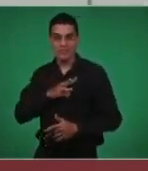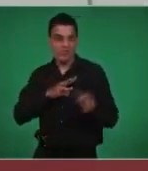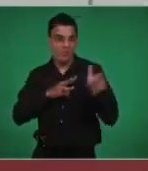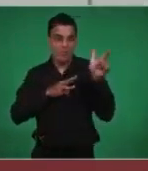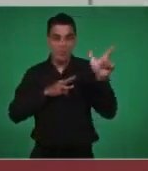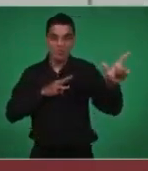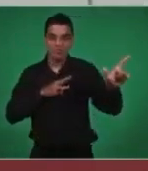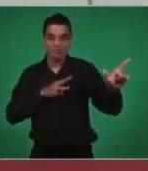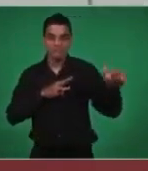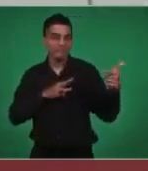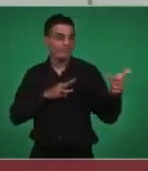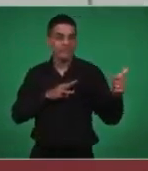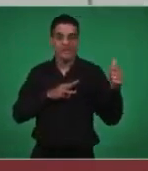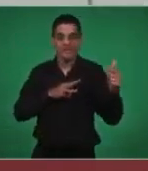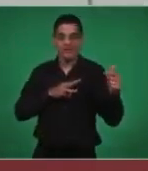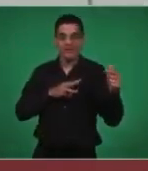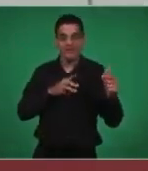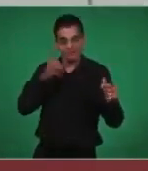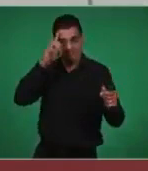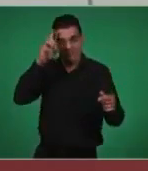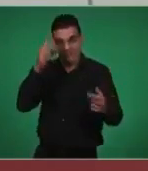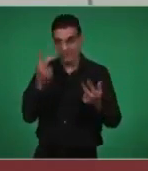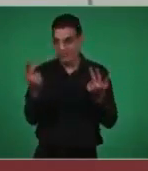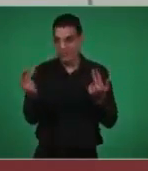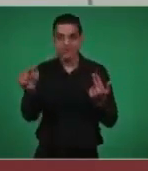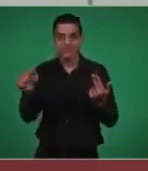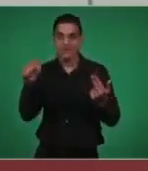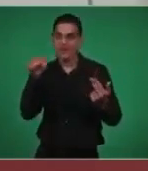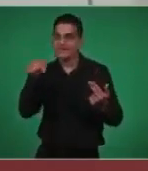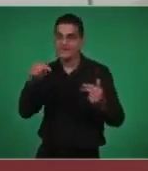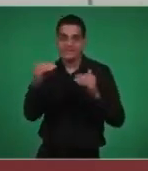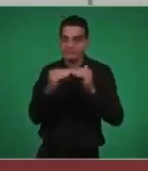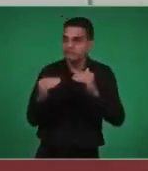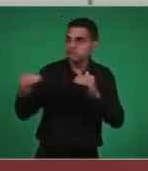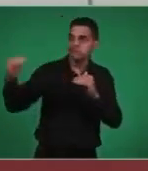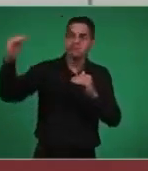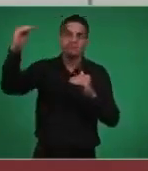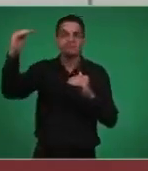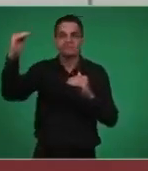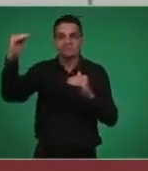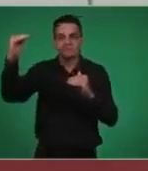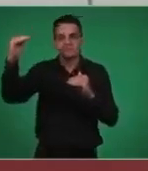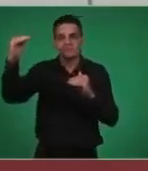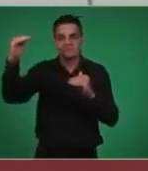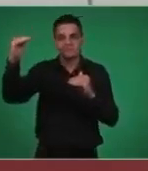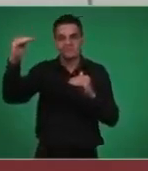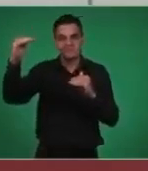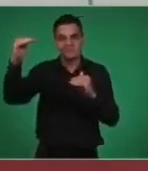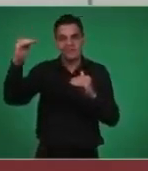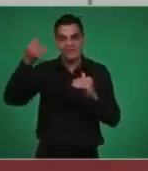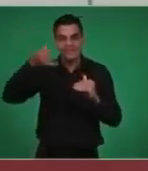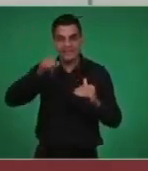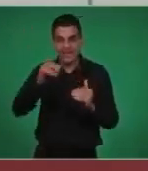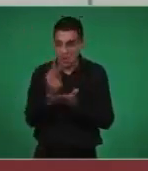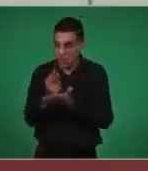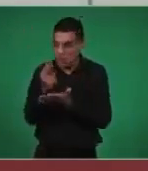routine. This child will be far ahead of the other one that didn't have this routine. So if this routine is